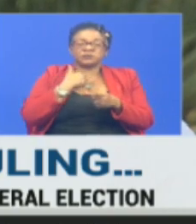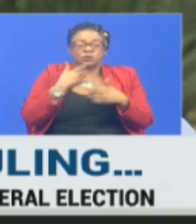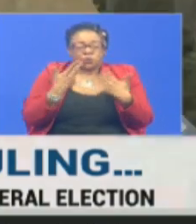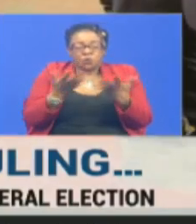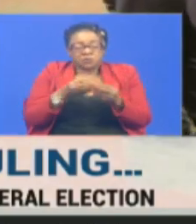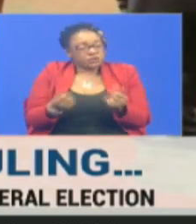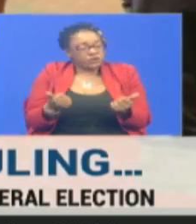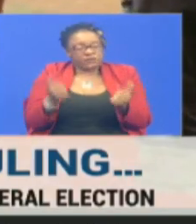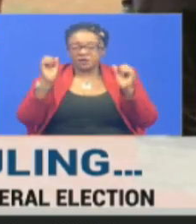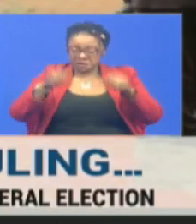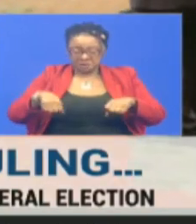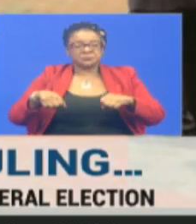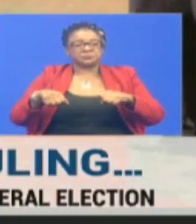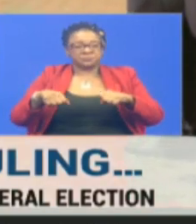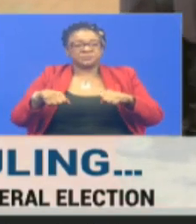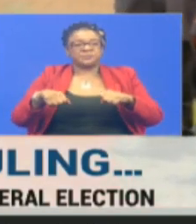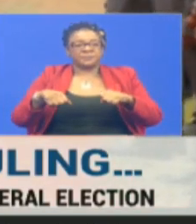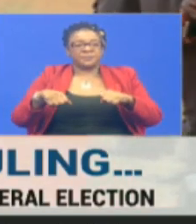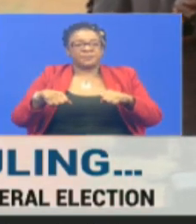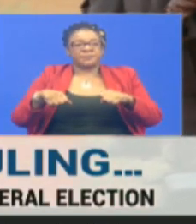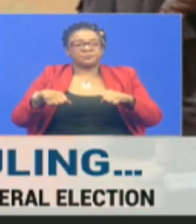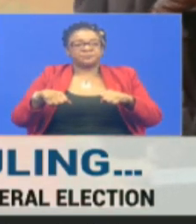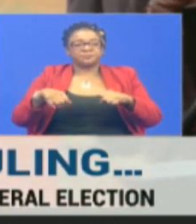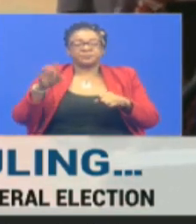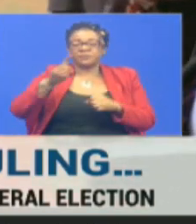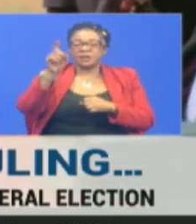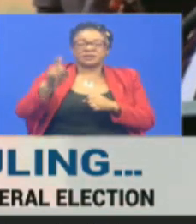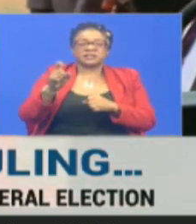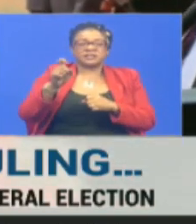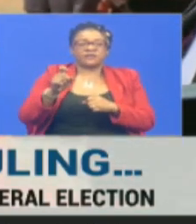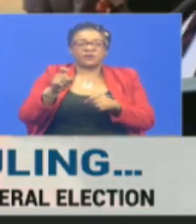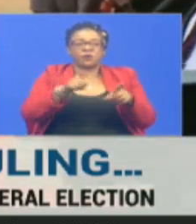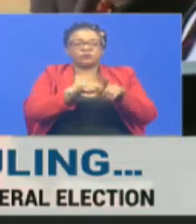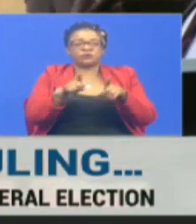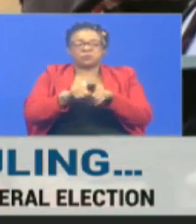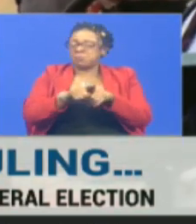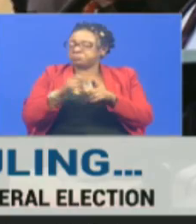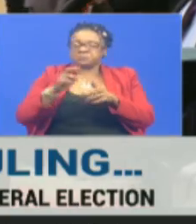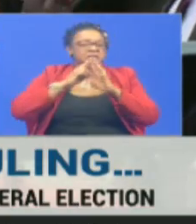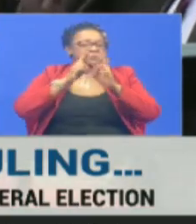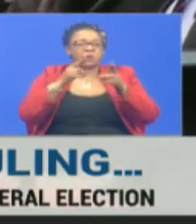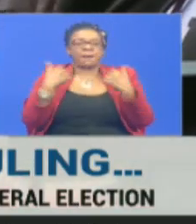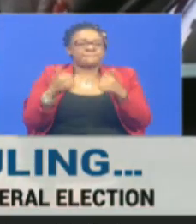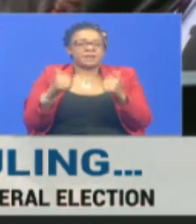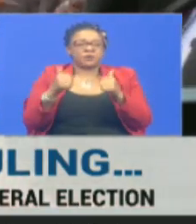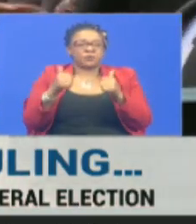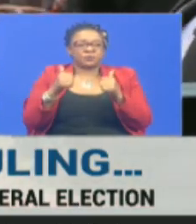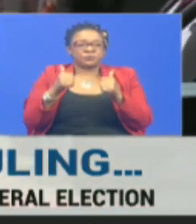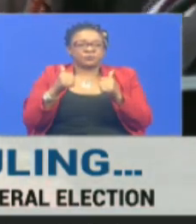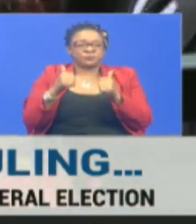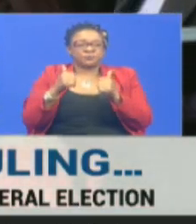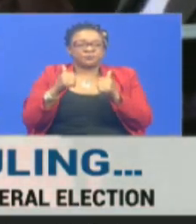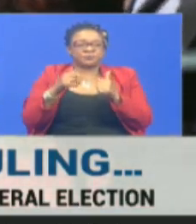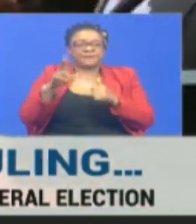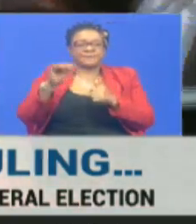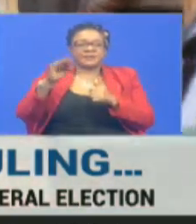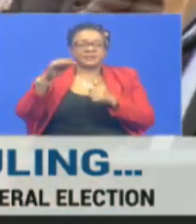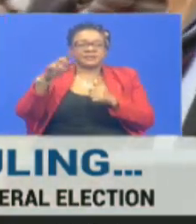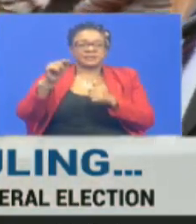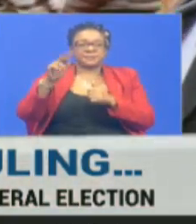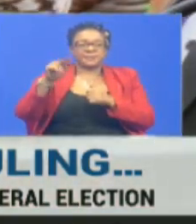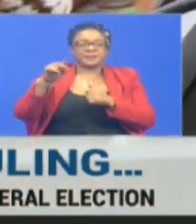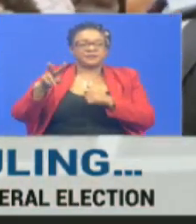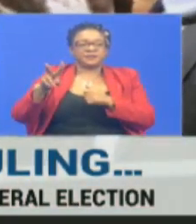it. The executive has also yet to respond to the matter. Vincent Odur,